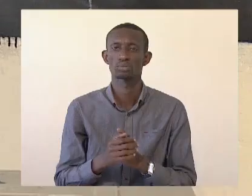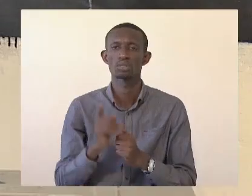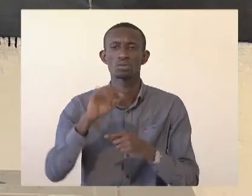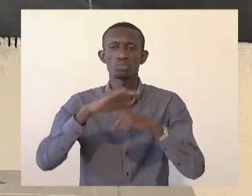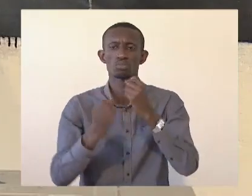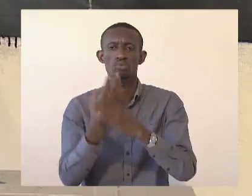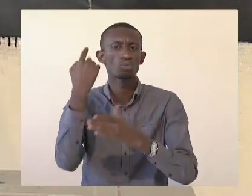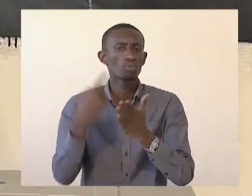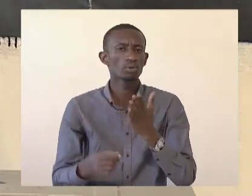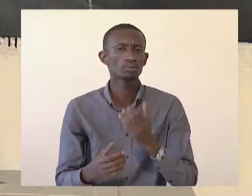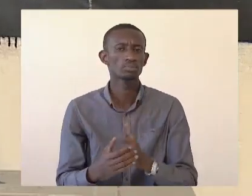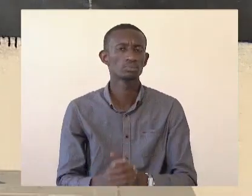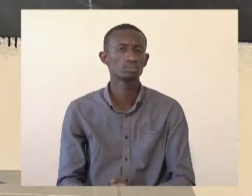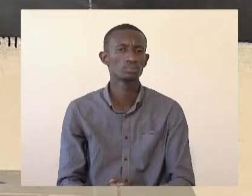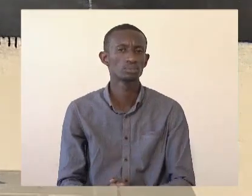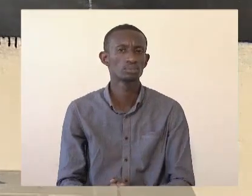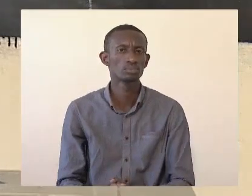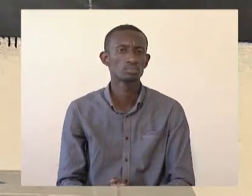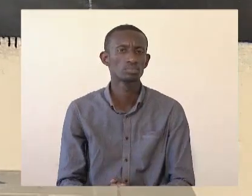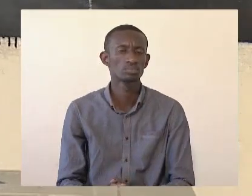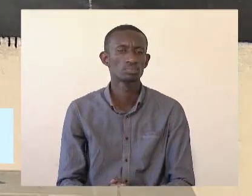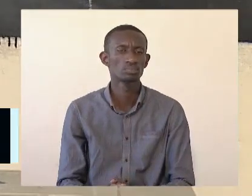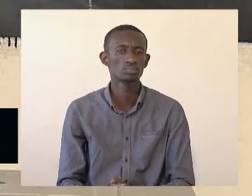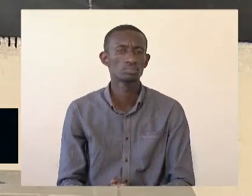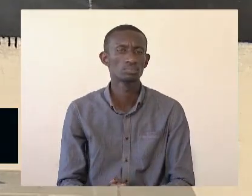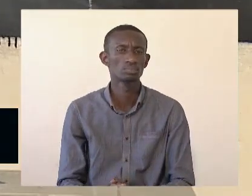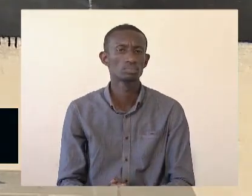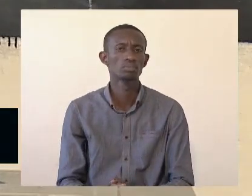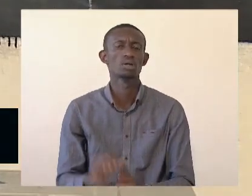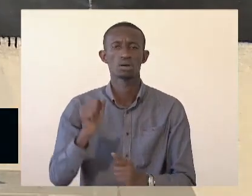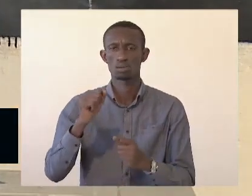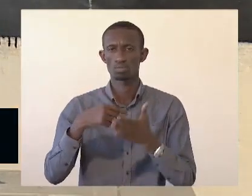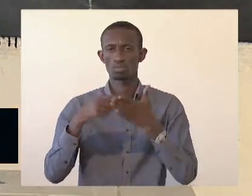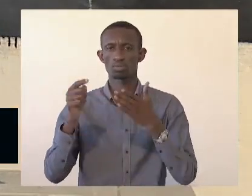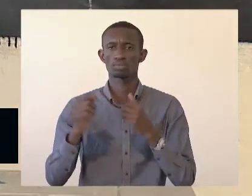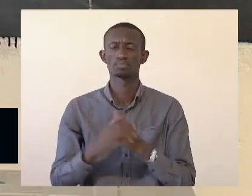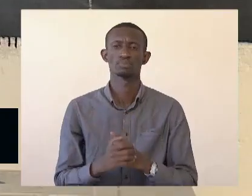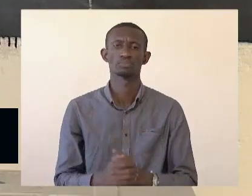product? And barium hydroxide